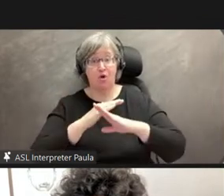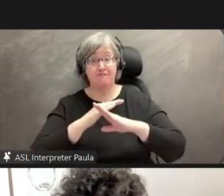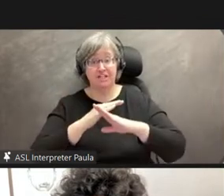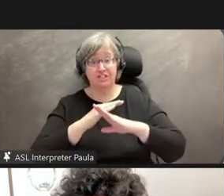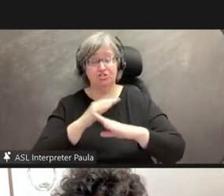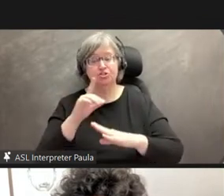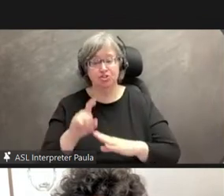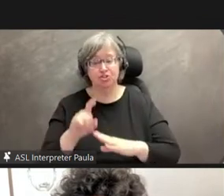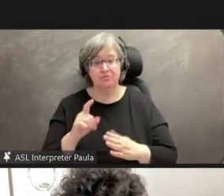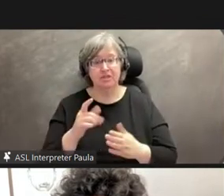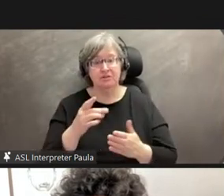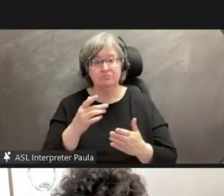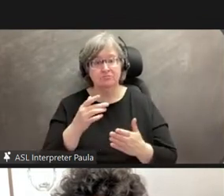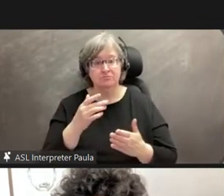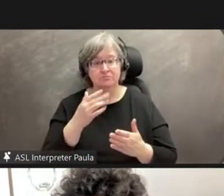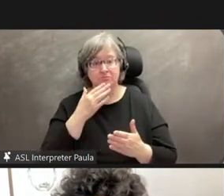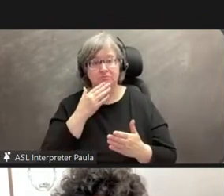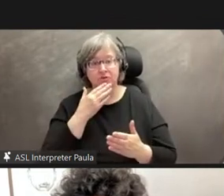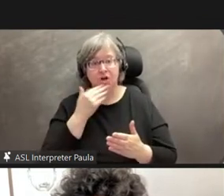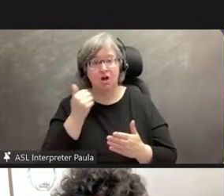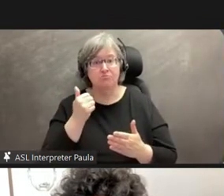best weapons.